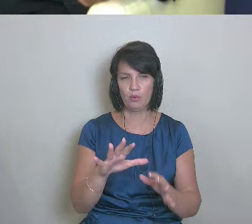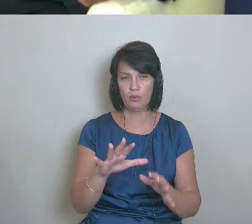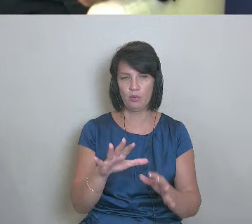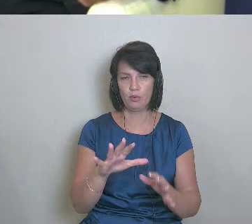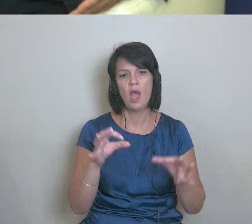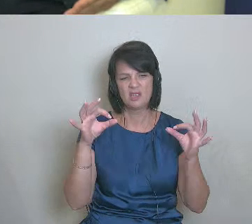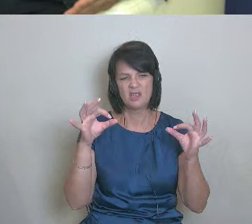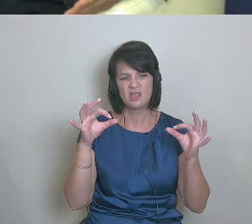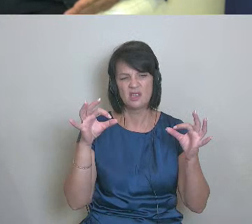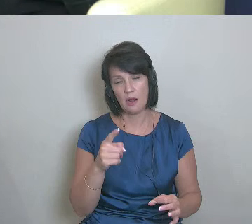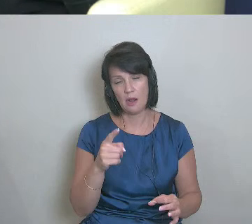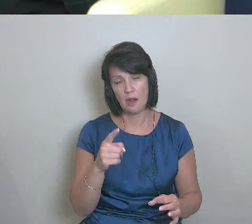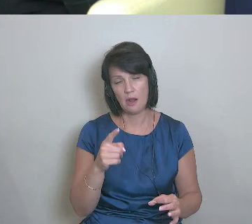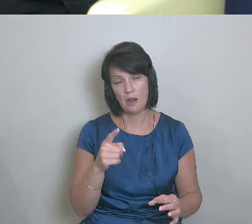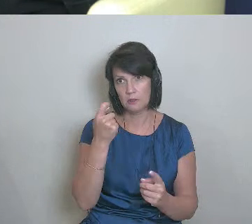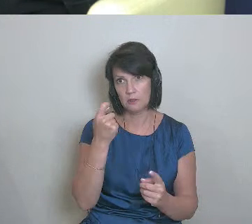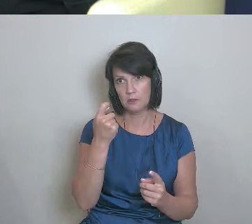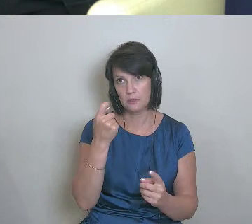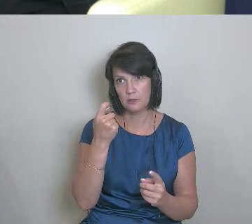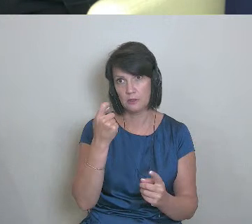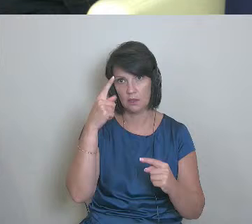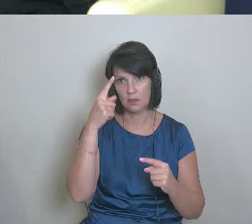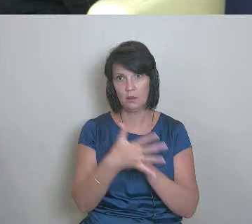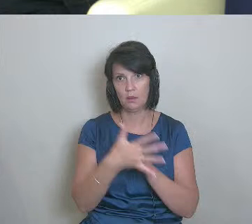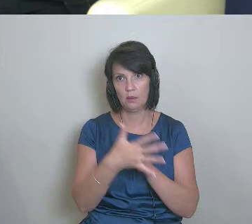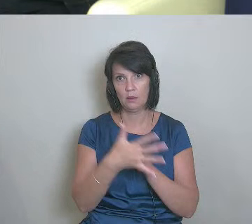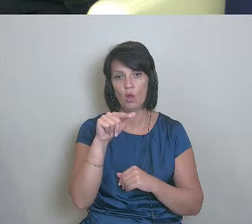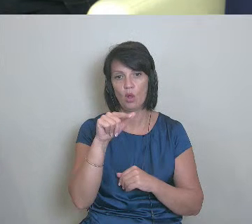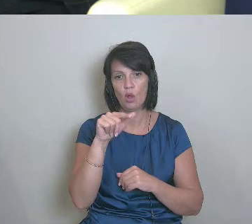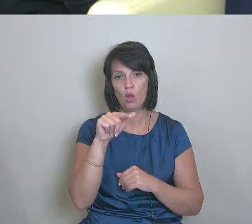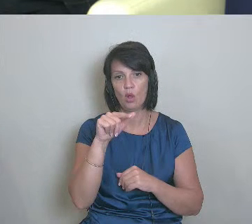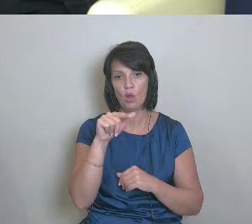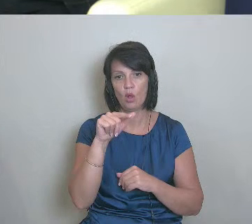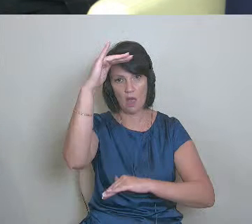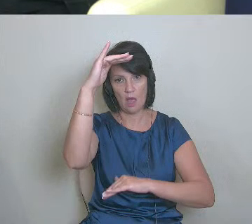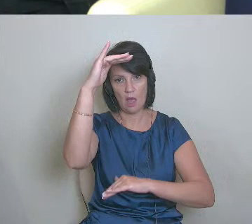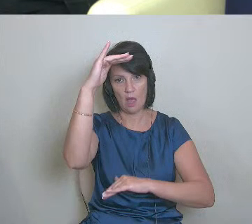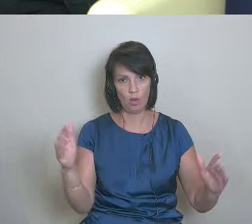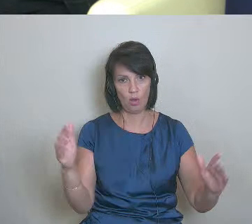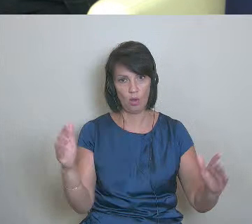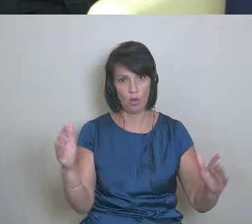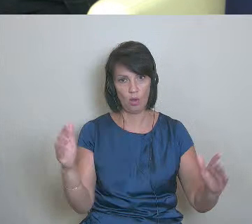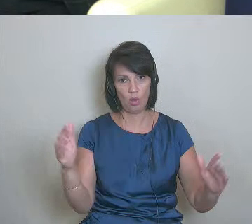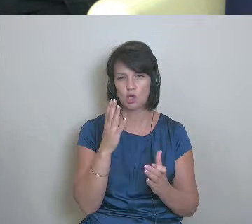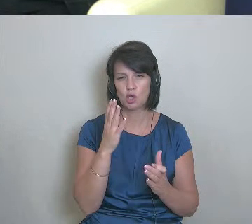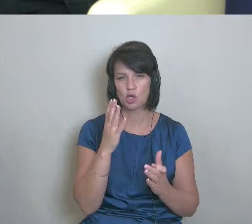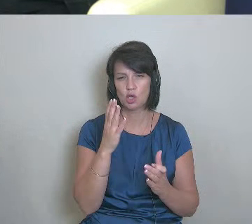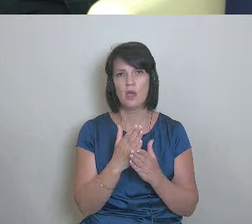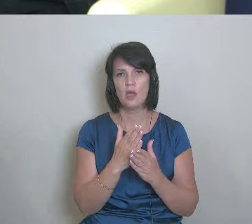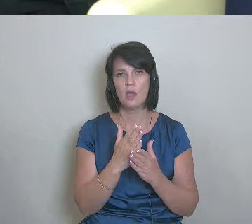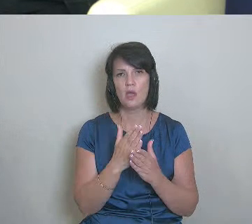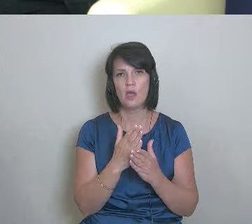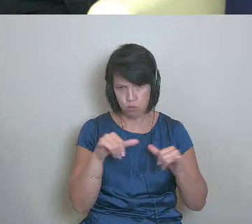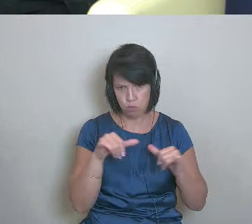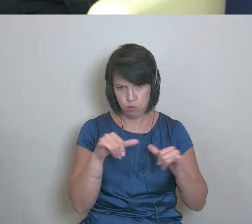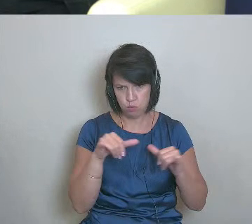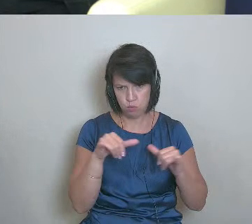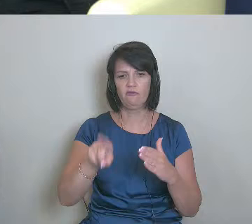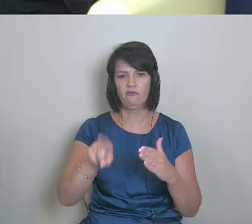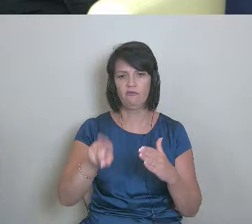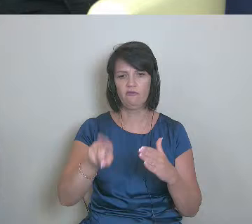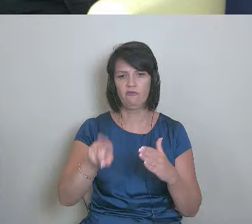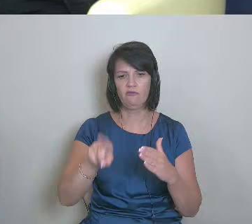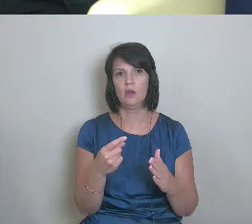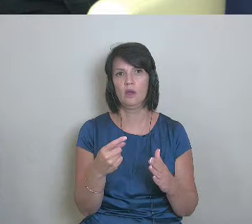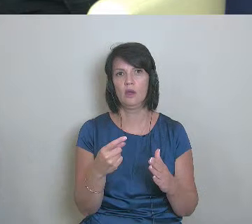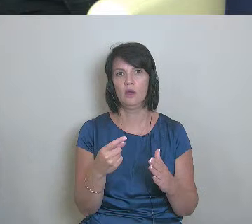And it is true, they substitute the notions. When we are talking about some advertising structures,